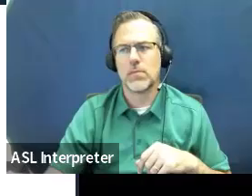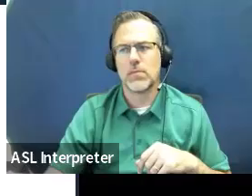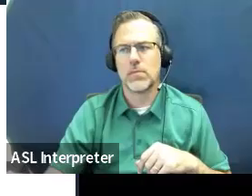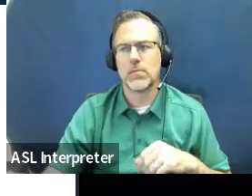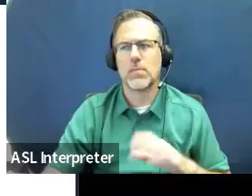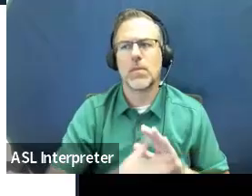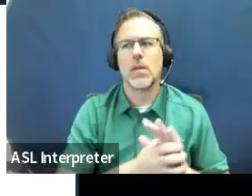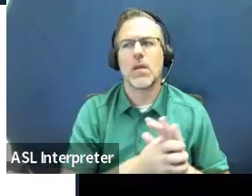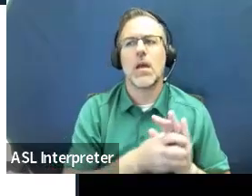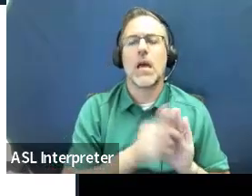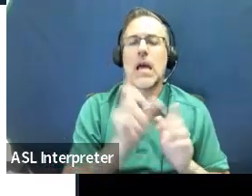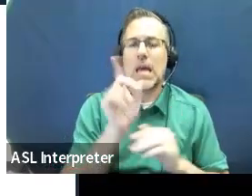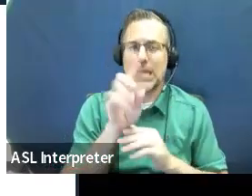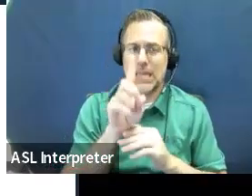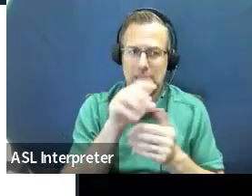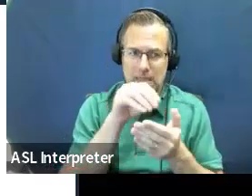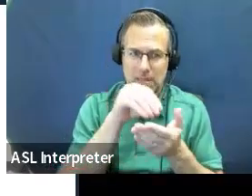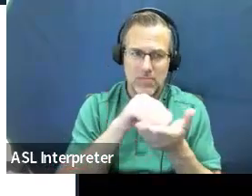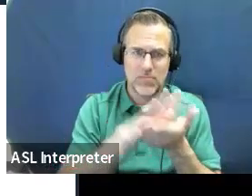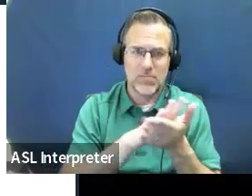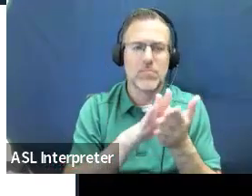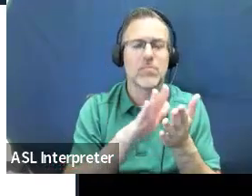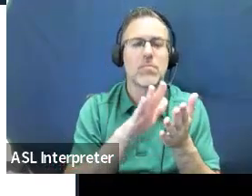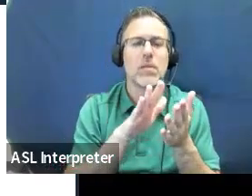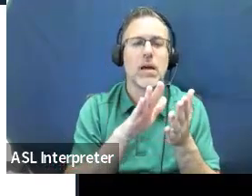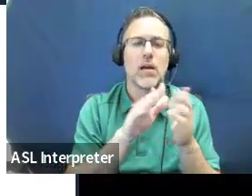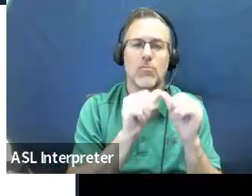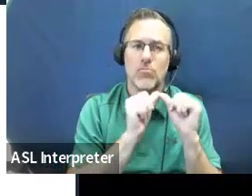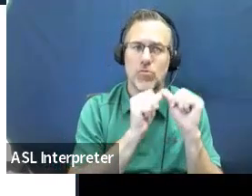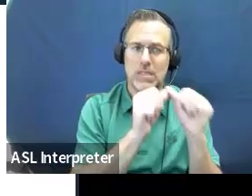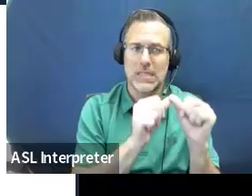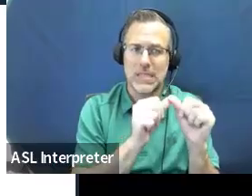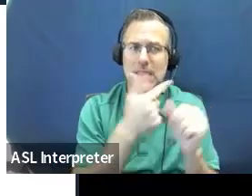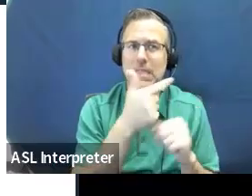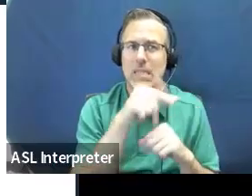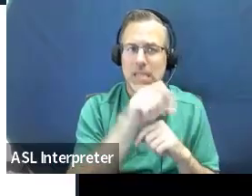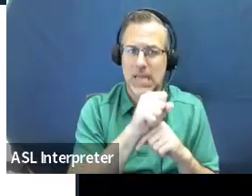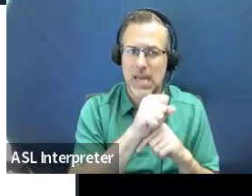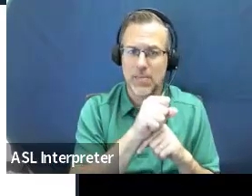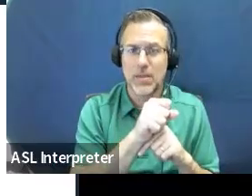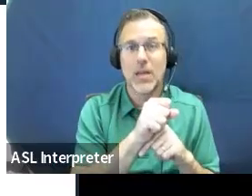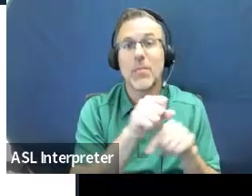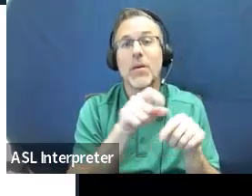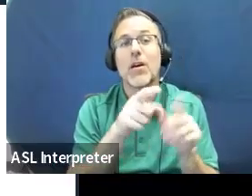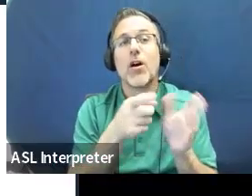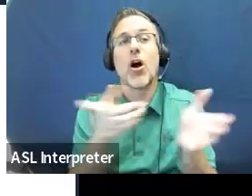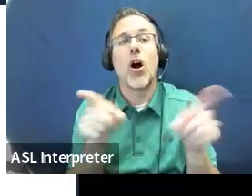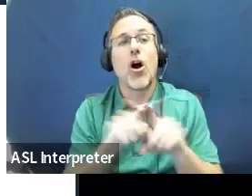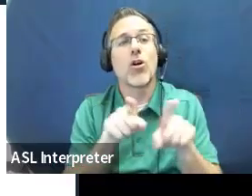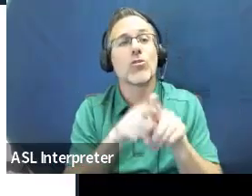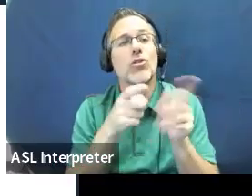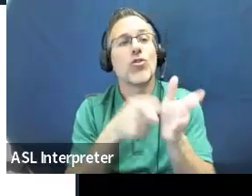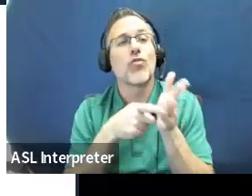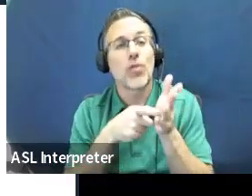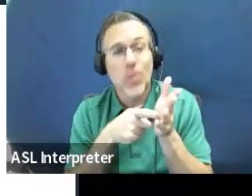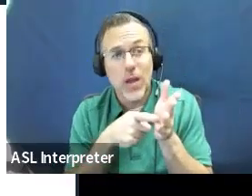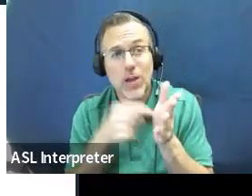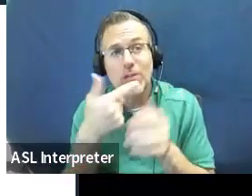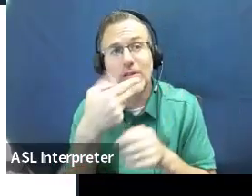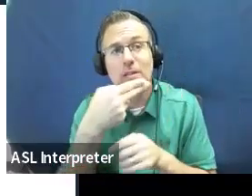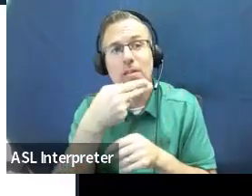also need to make sure you're including that how statement in there, okay? So you can see here that there's